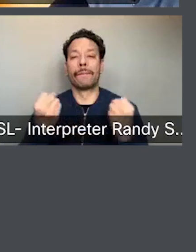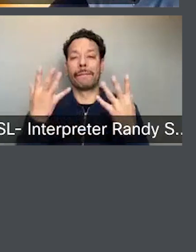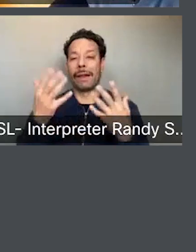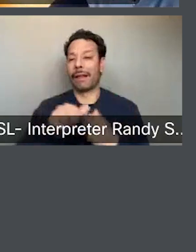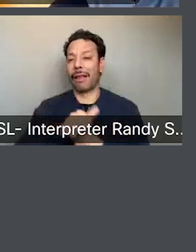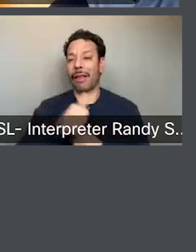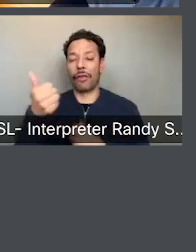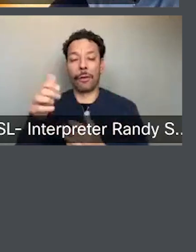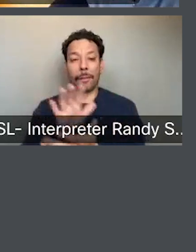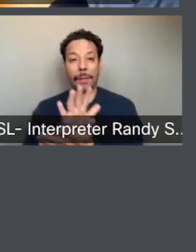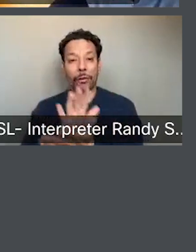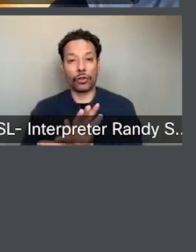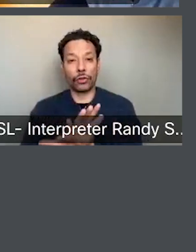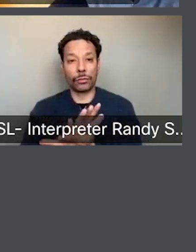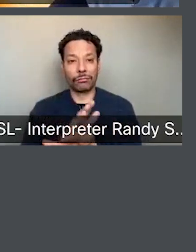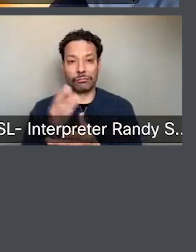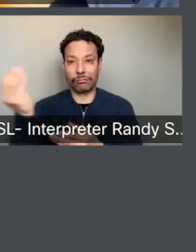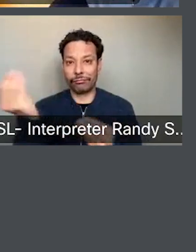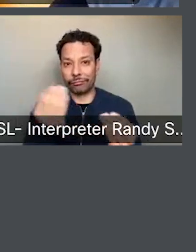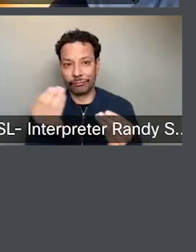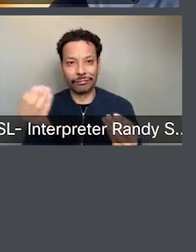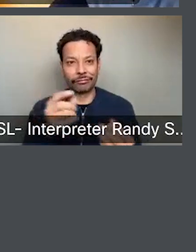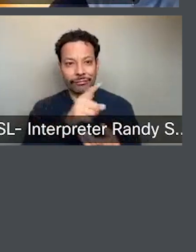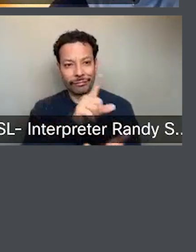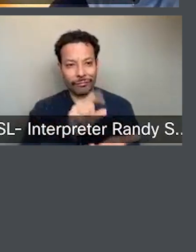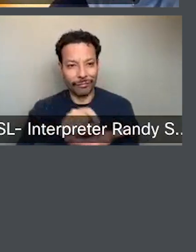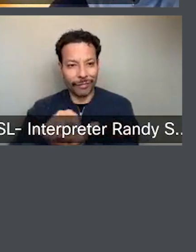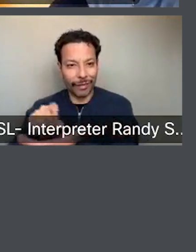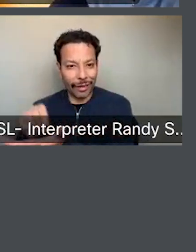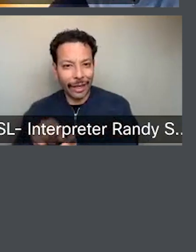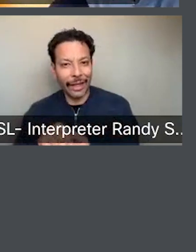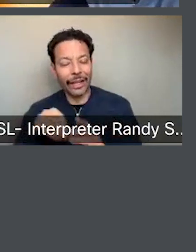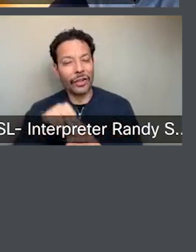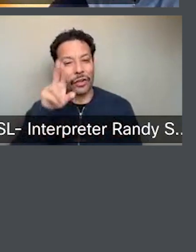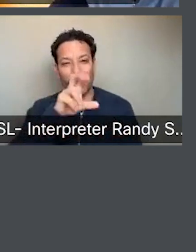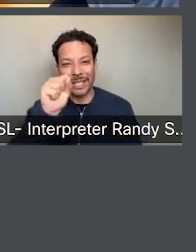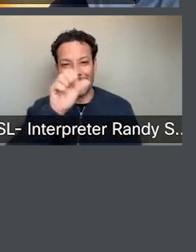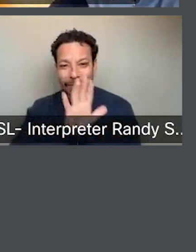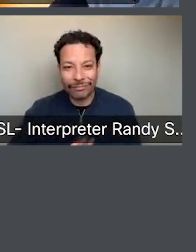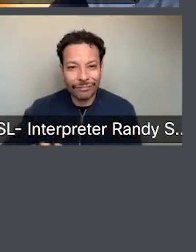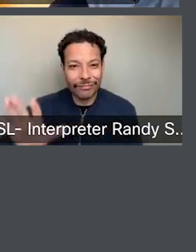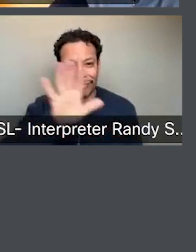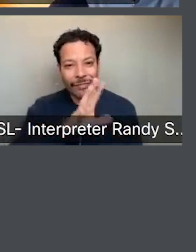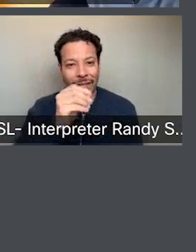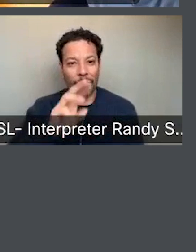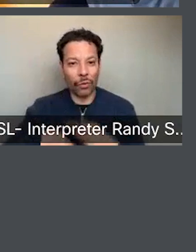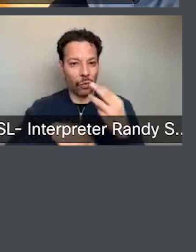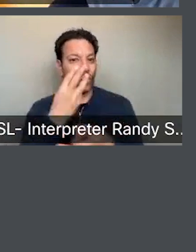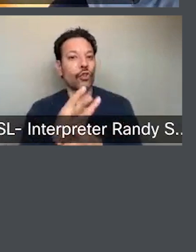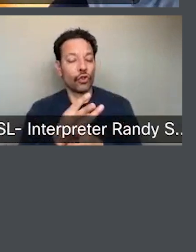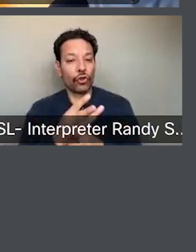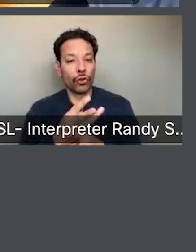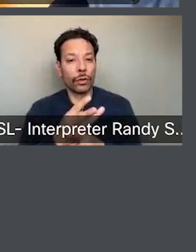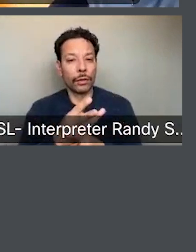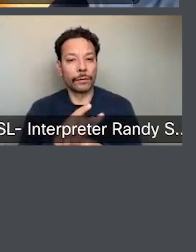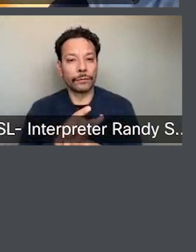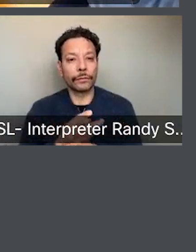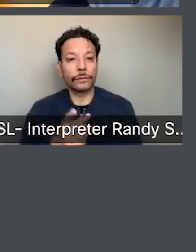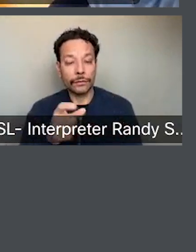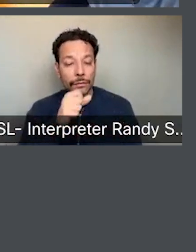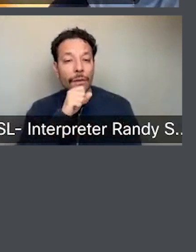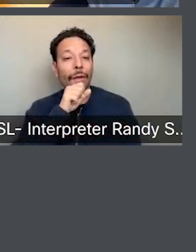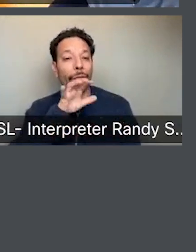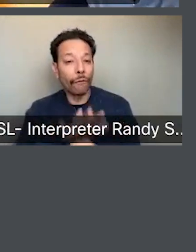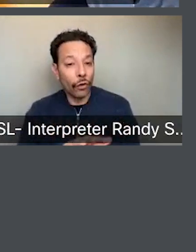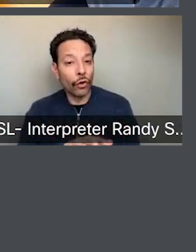papers that came out throughout the United States and also throughout the world, confirming that, in fact,